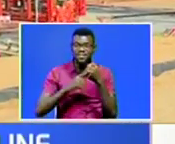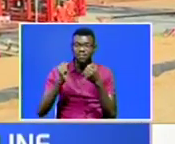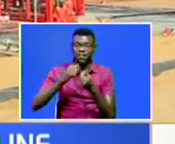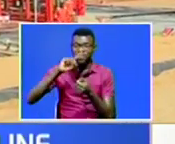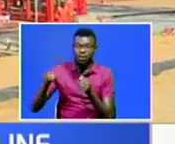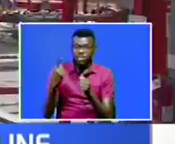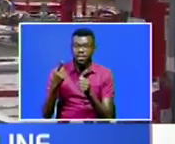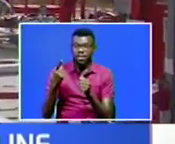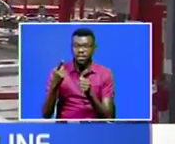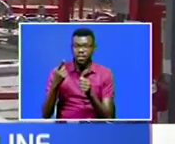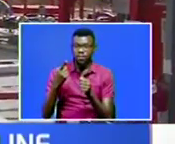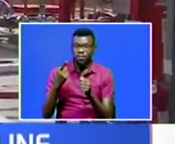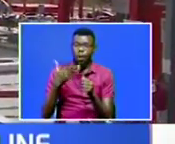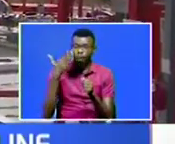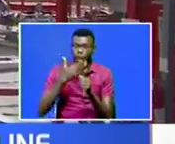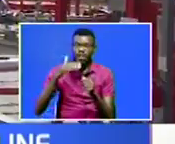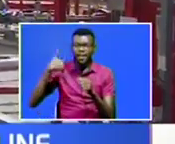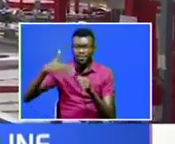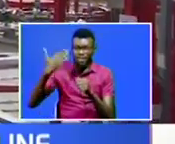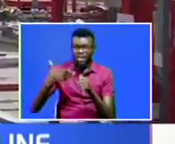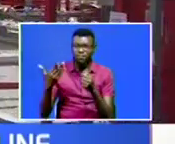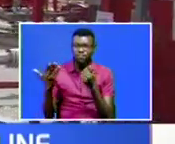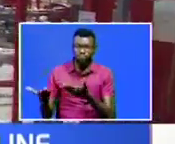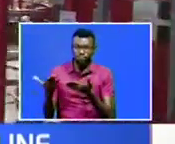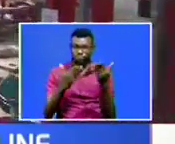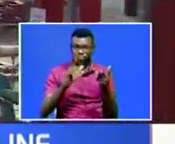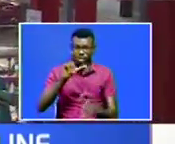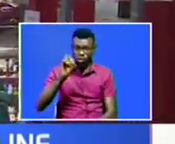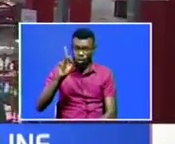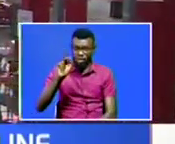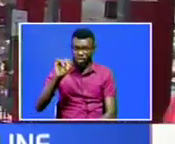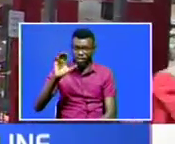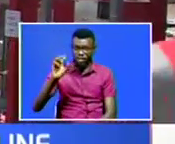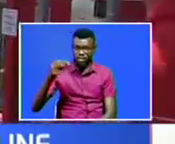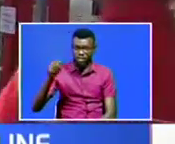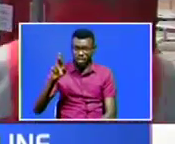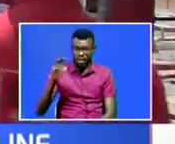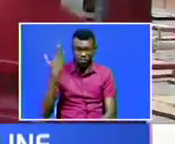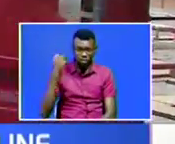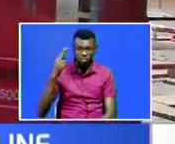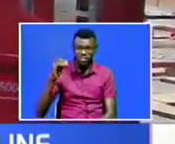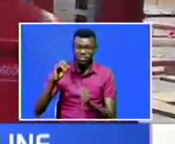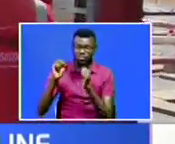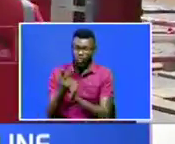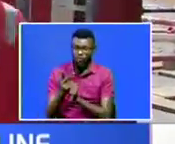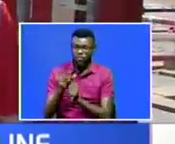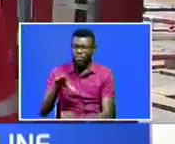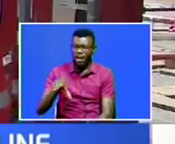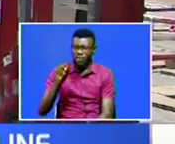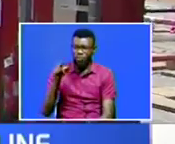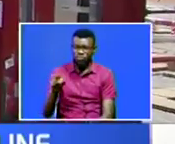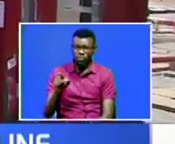65,000 barrels of oil a day. The Lokichar Basin, whose oil was discovered in 2012, has an